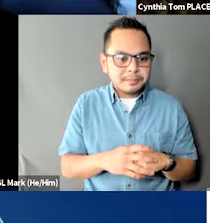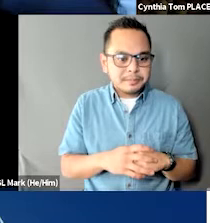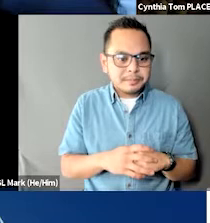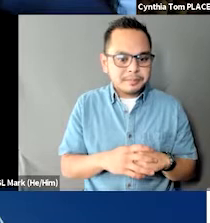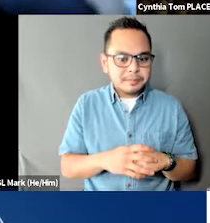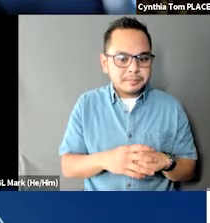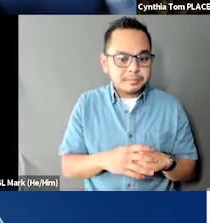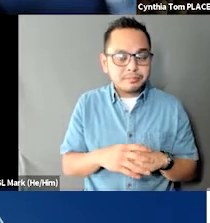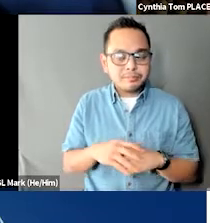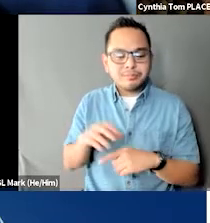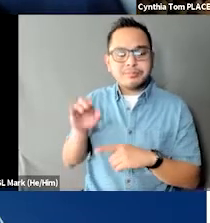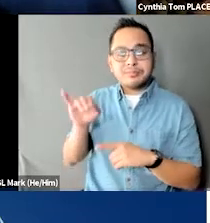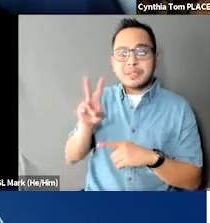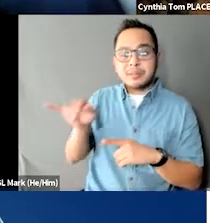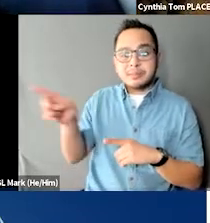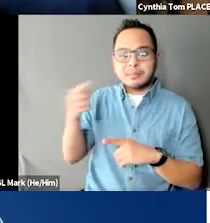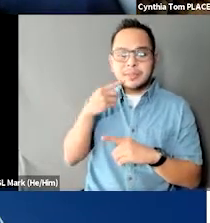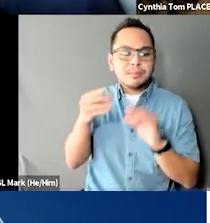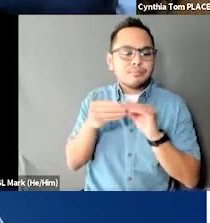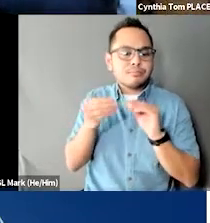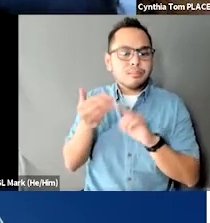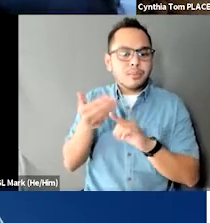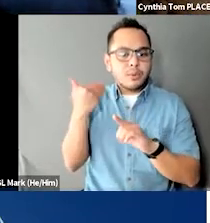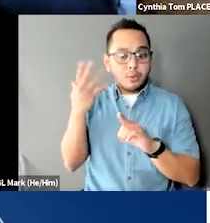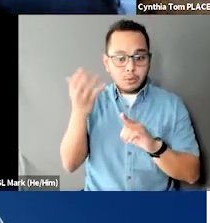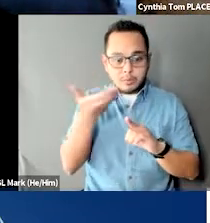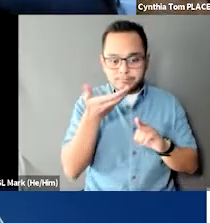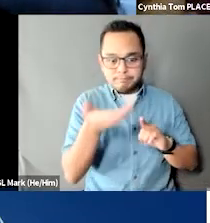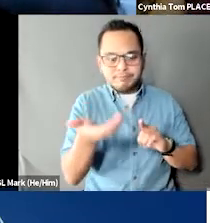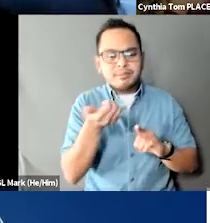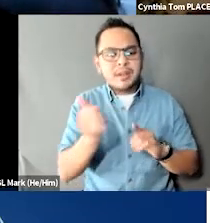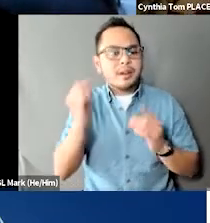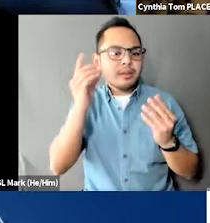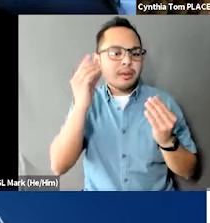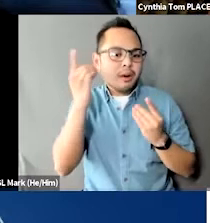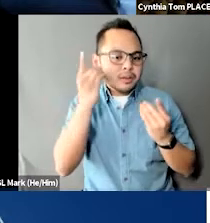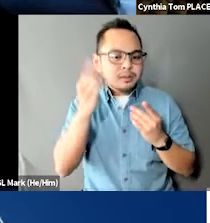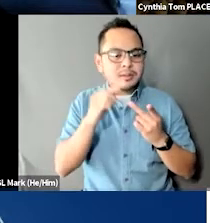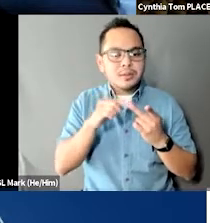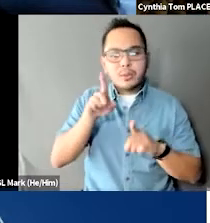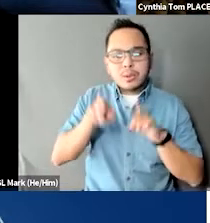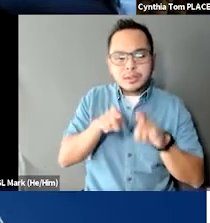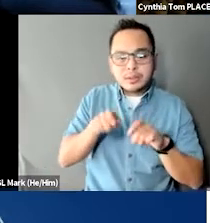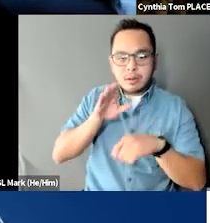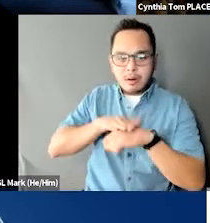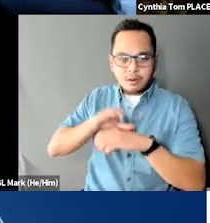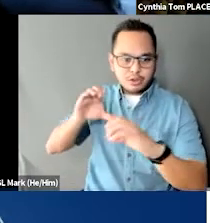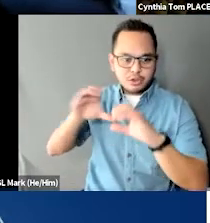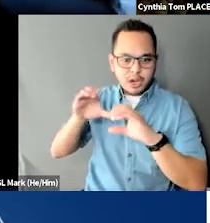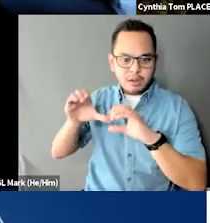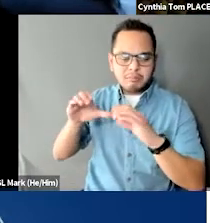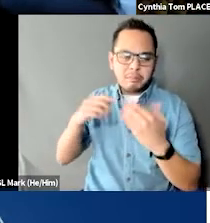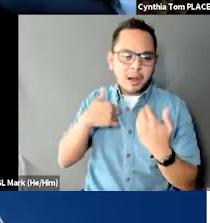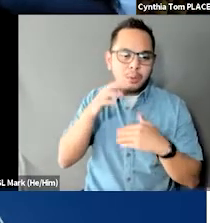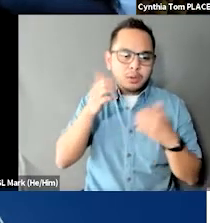As Ivy stated before, we'd like to invite you to share your thoughts and any questions you might have by using the chat box. I'll do my best to